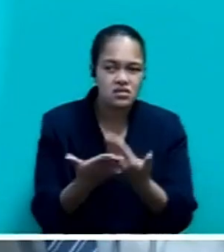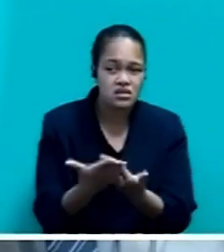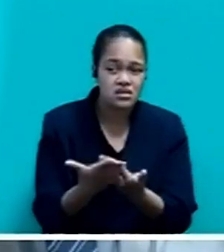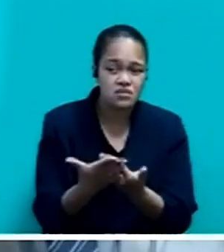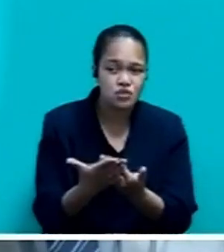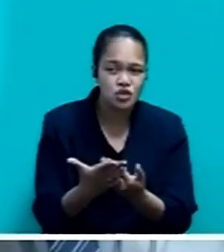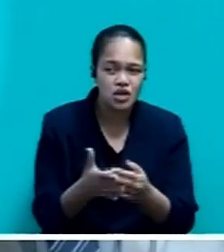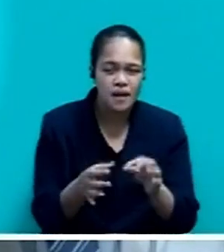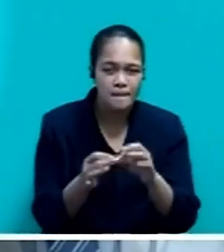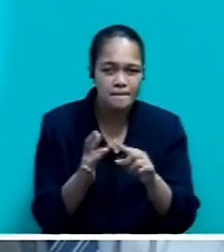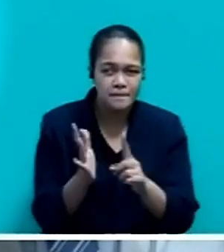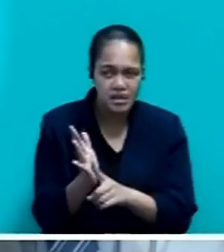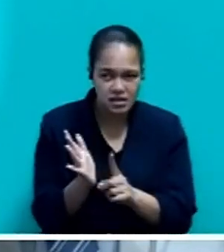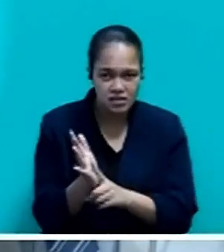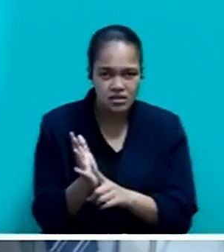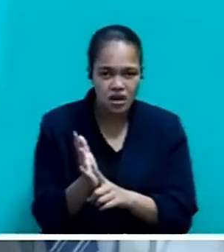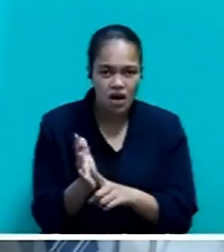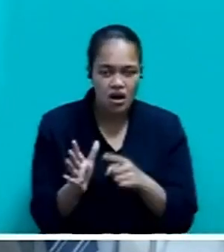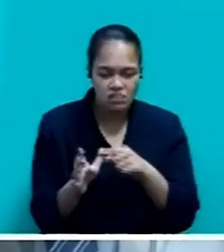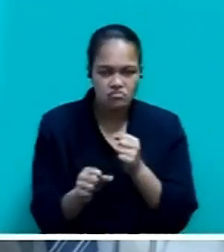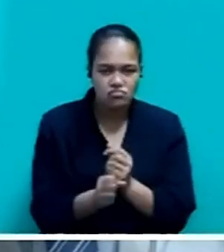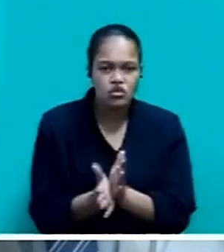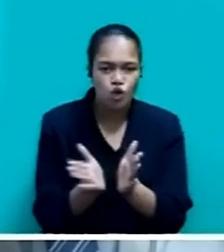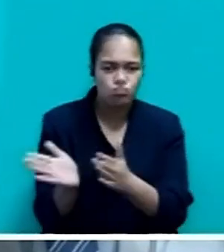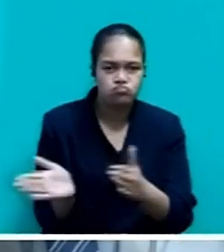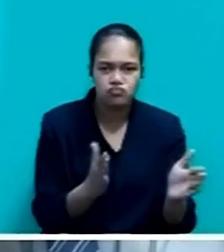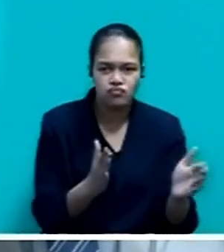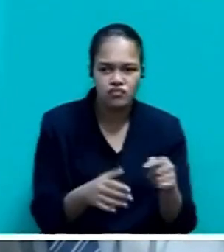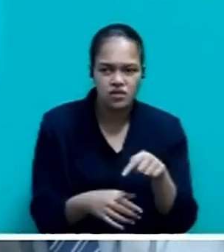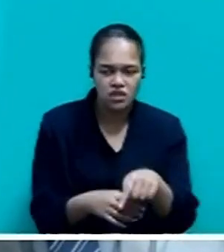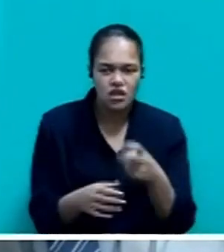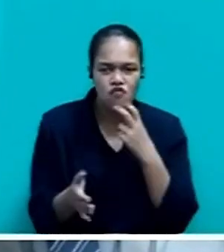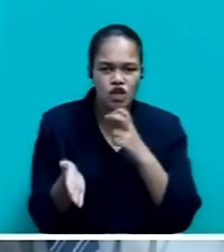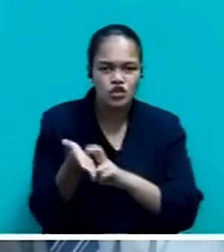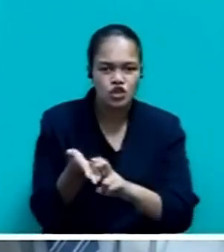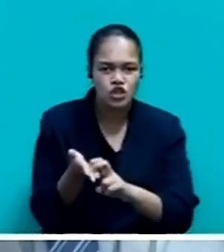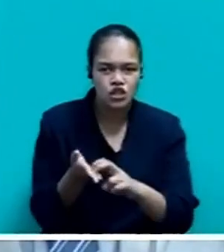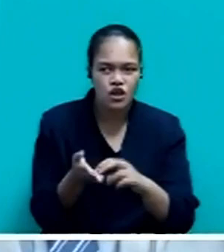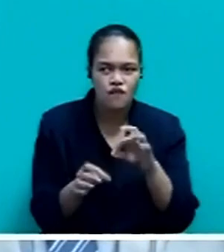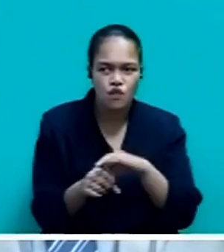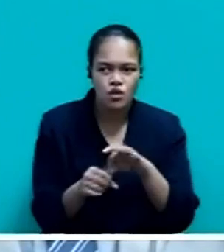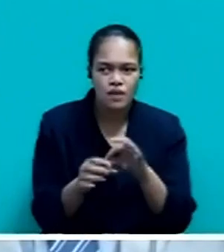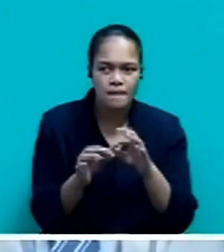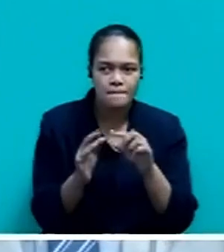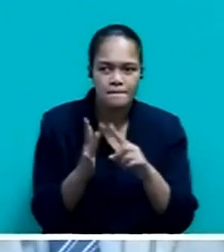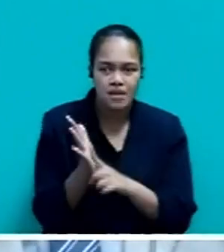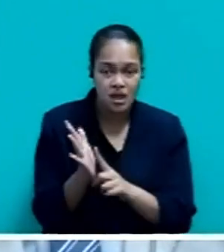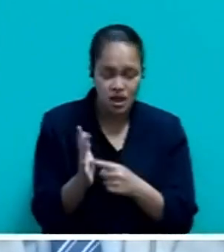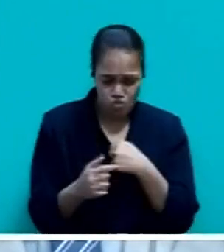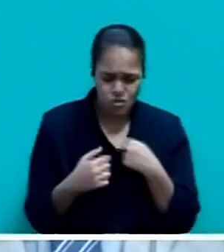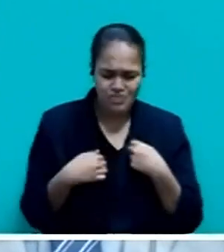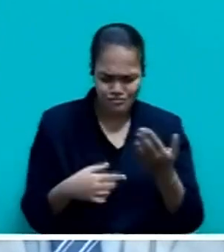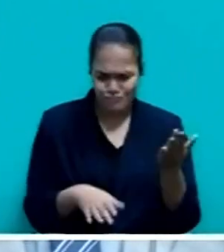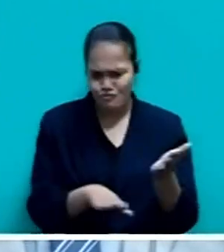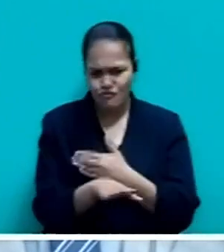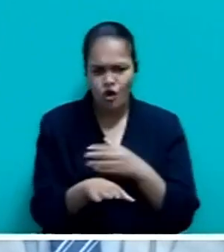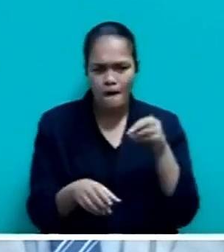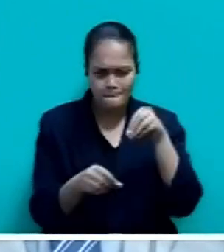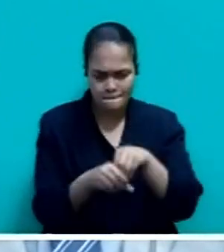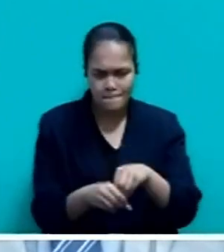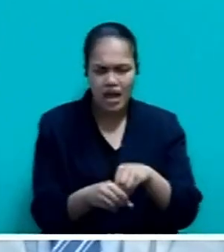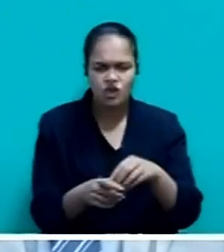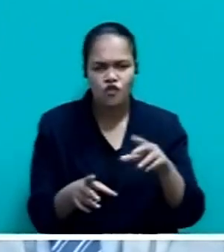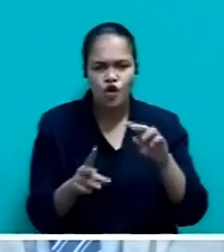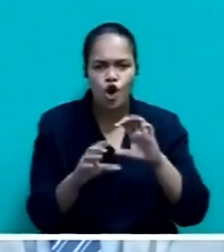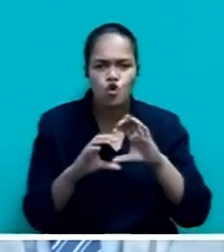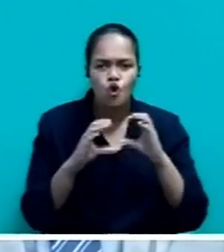interpretation bill. Now the Attorney General is moving this electoral registration of voters bill. We were part of the committee then that just reviewed this